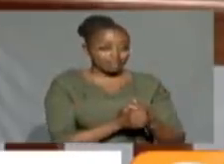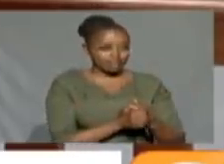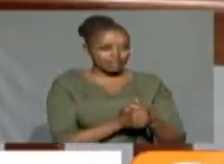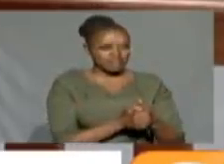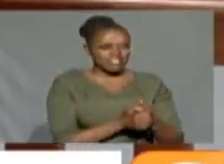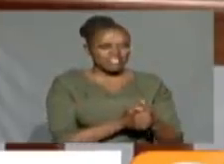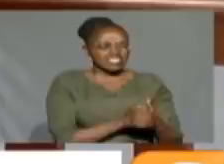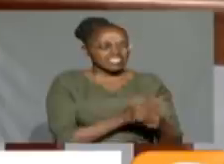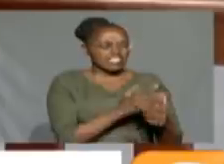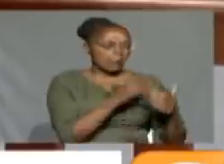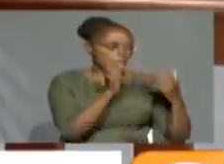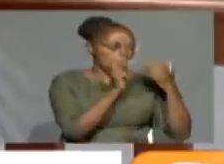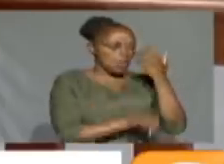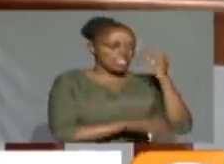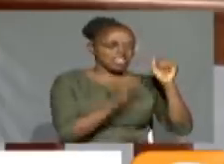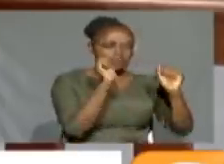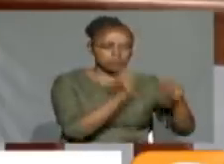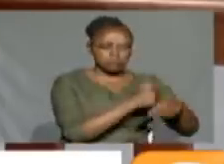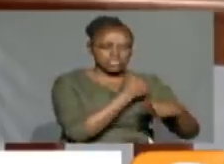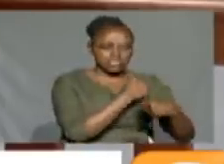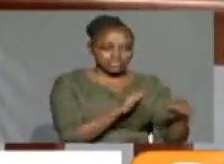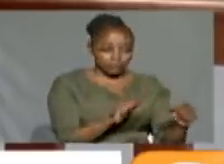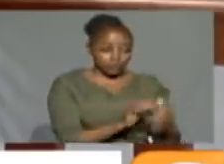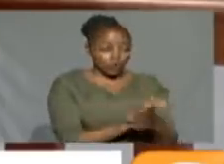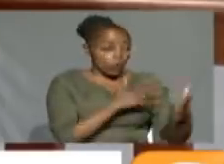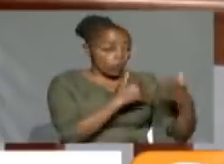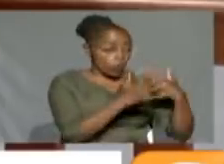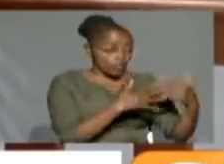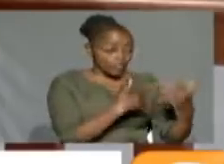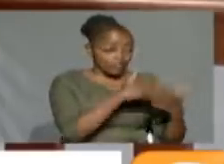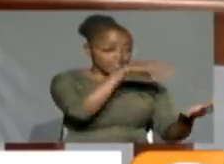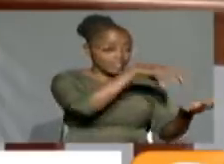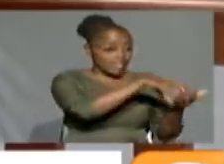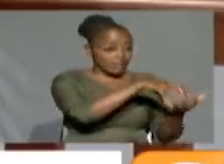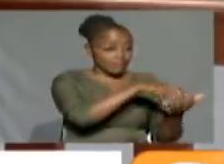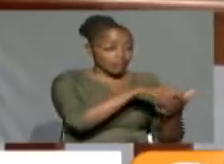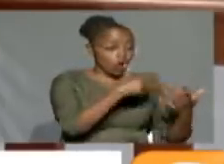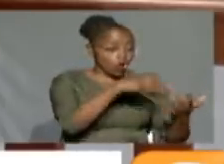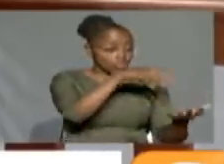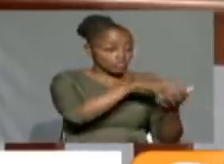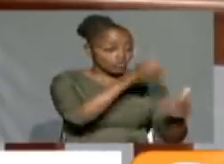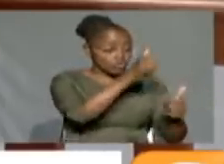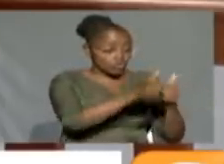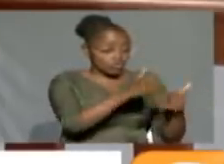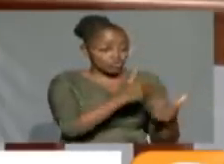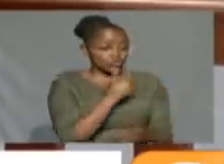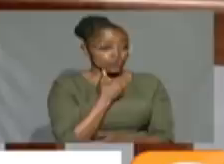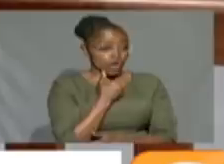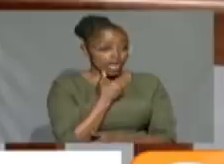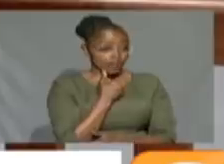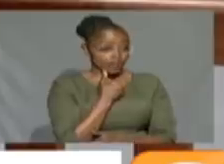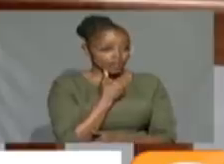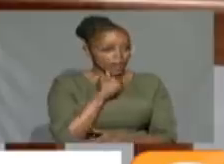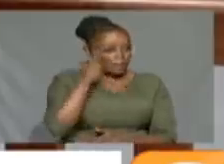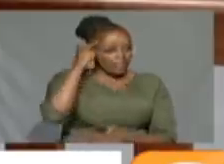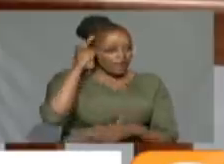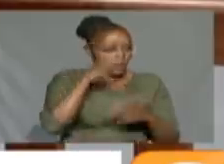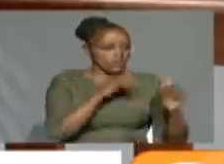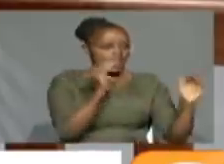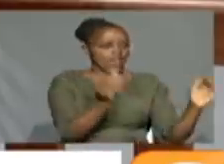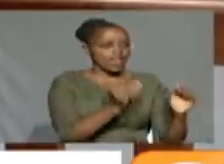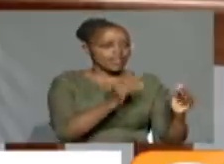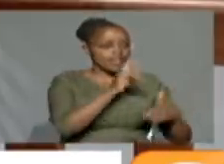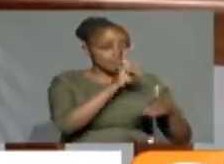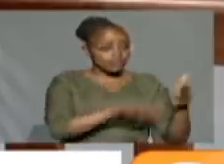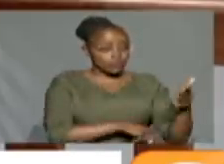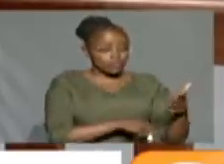it couldn't be worse. Yeah. And so whatever circumstances and situation one finds themselves in, I think the encouragement is